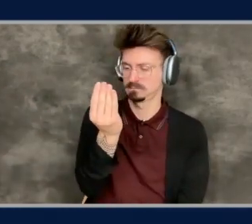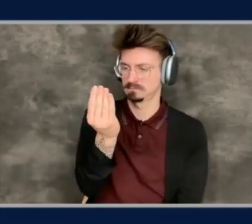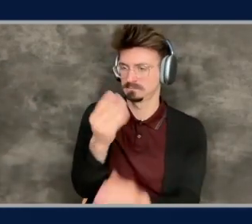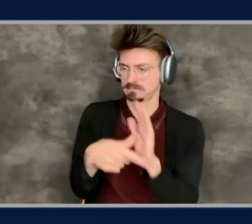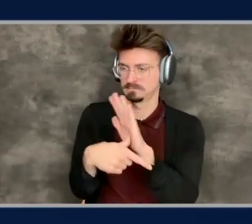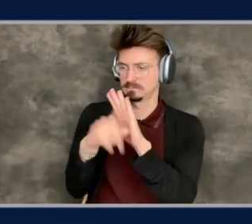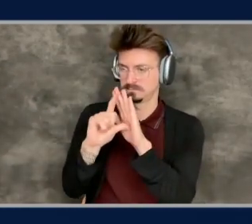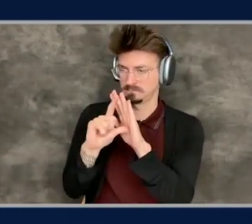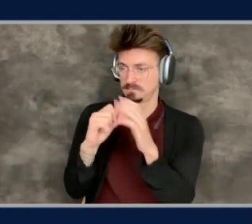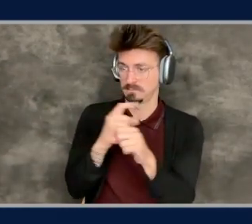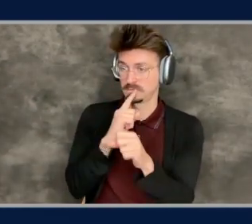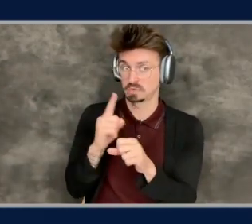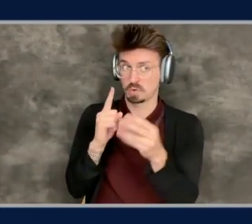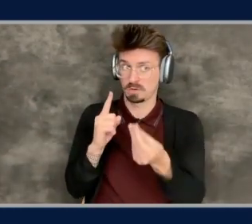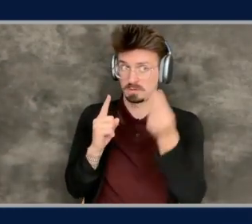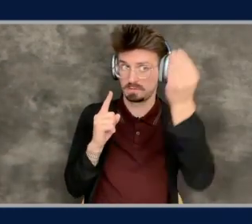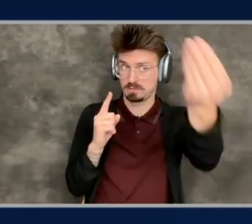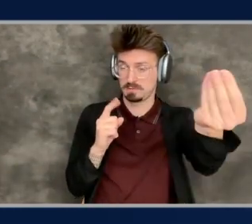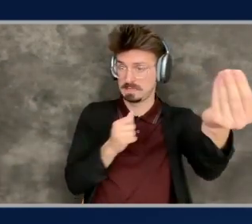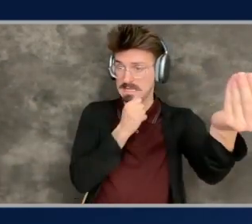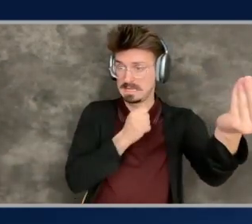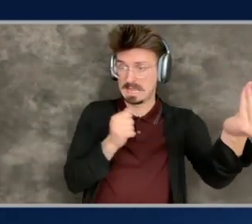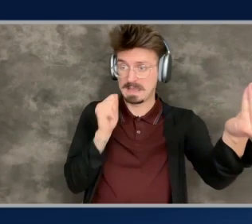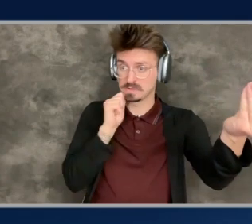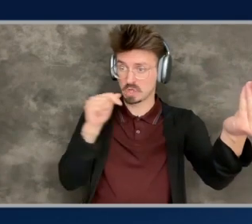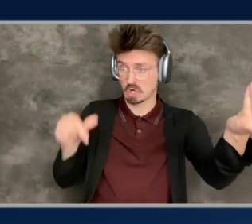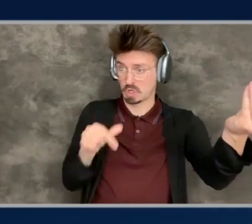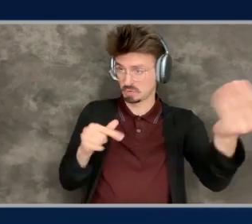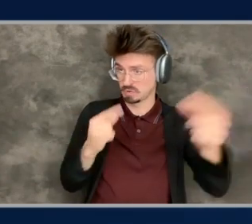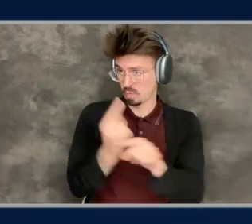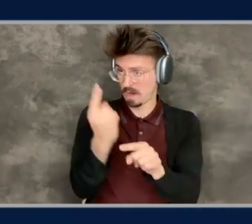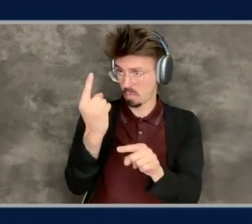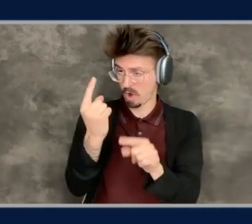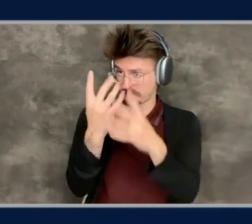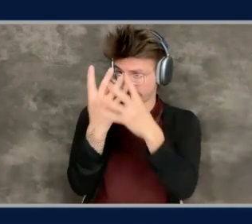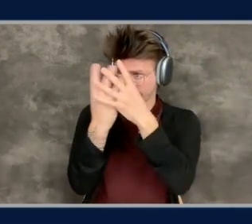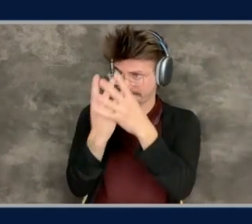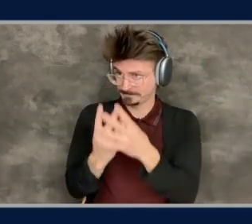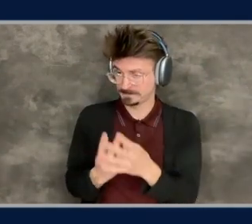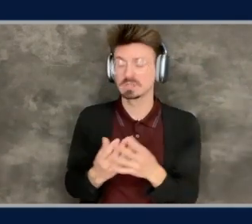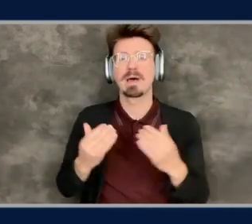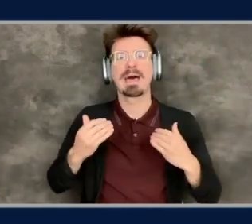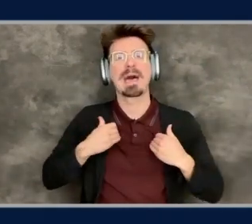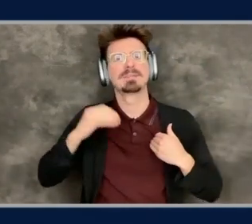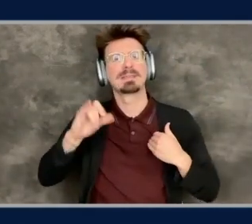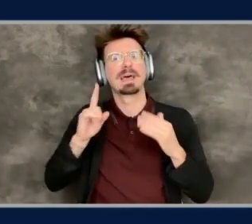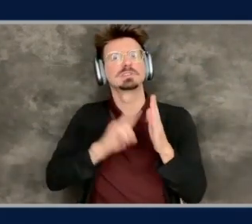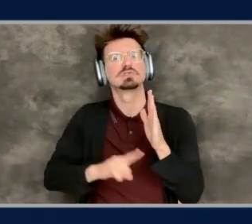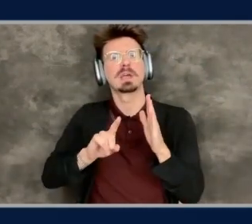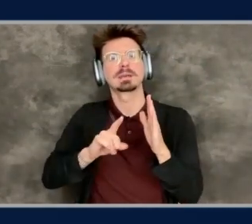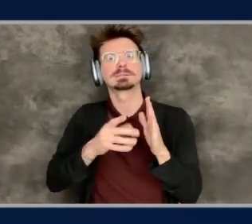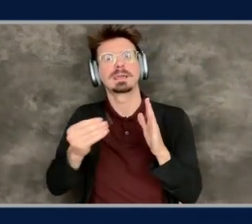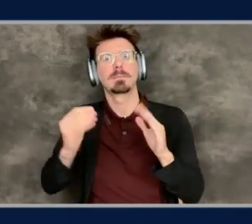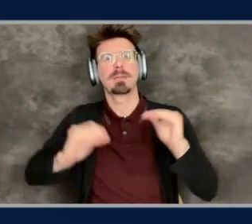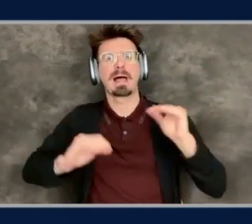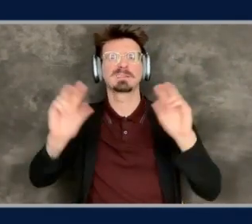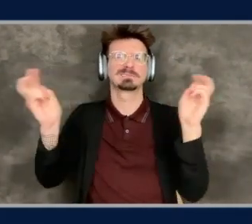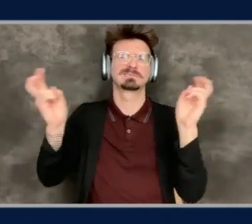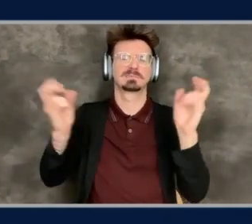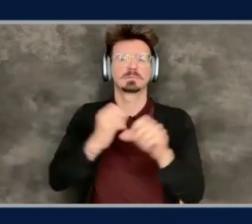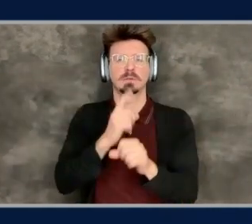one? Right? So having those checks and balances and guardrails ensures that the right behavior is followed and Amazon